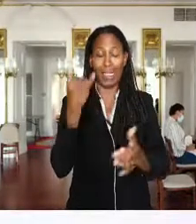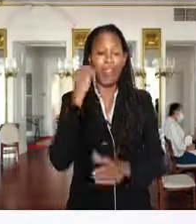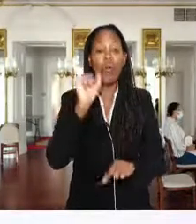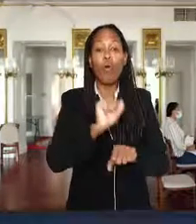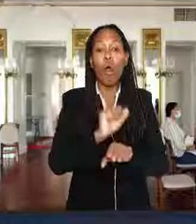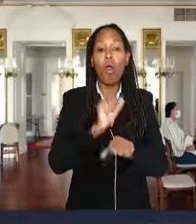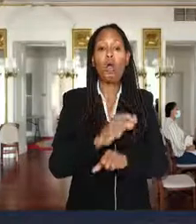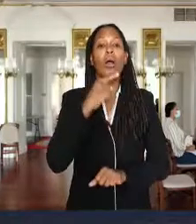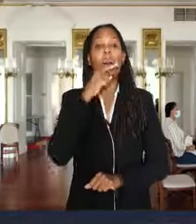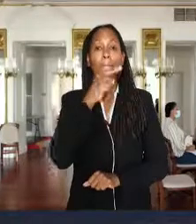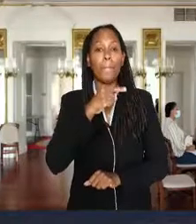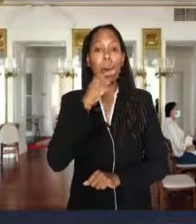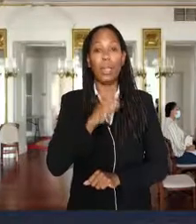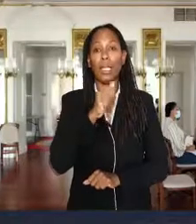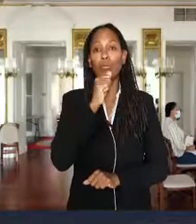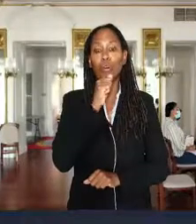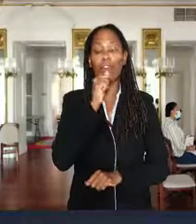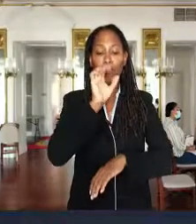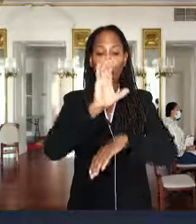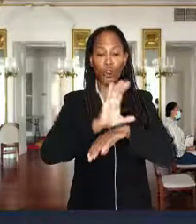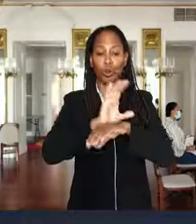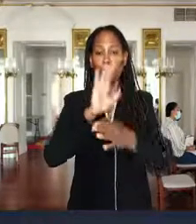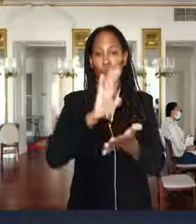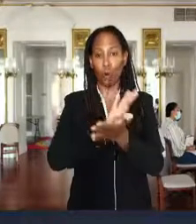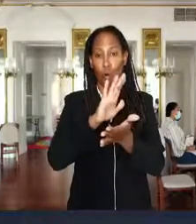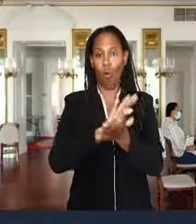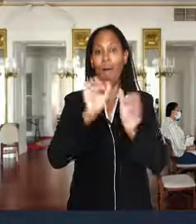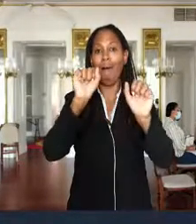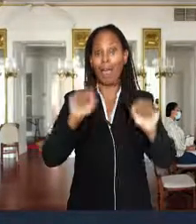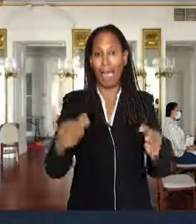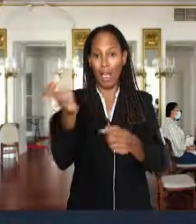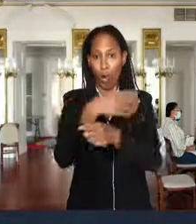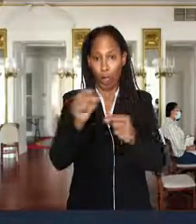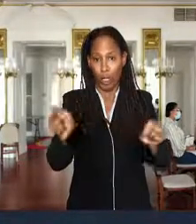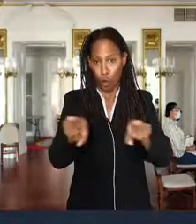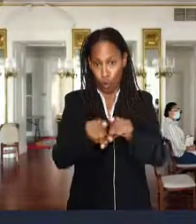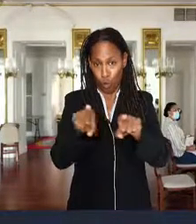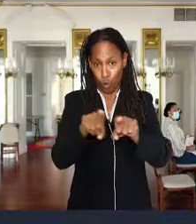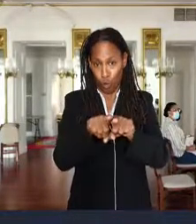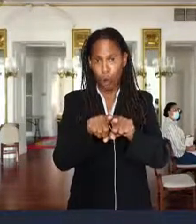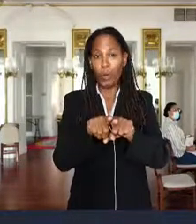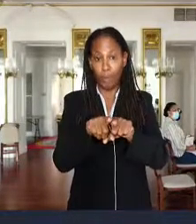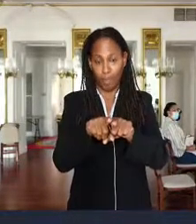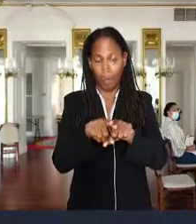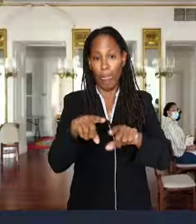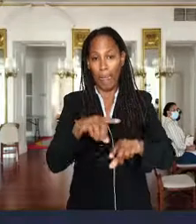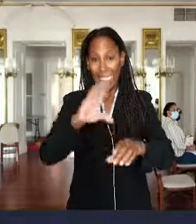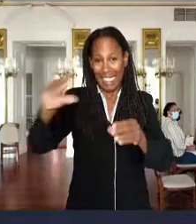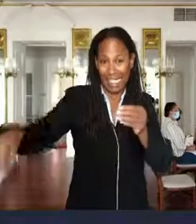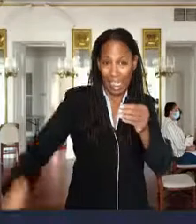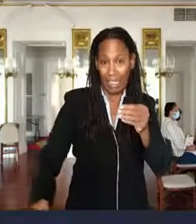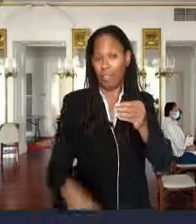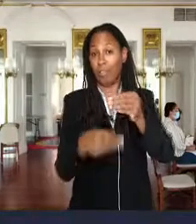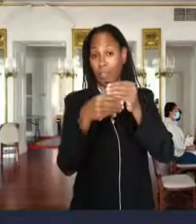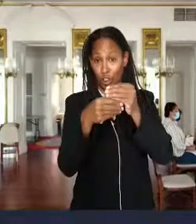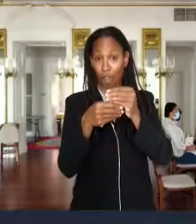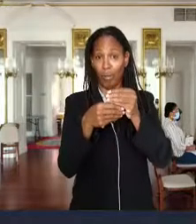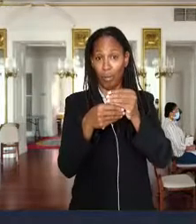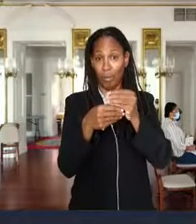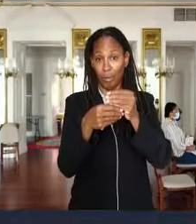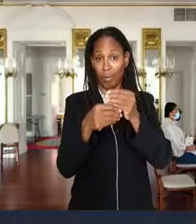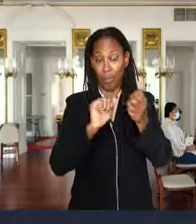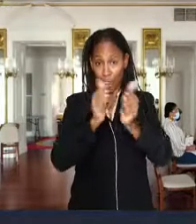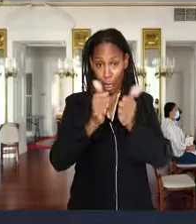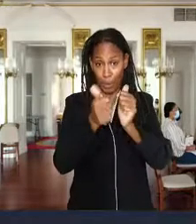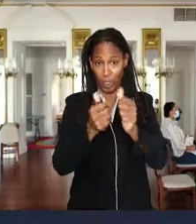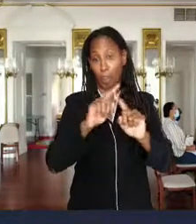private school or parochial school, you can win too. This is an additional contest, but this contest